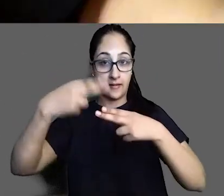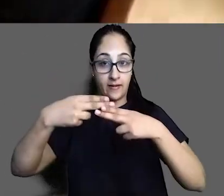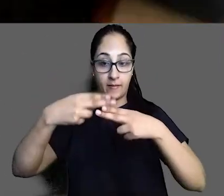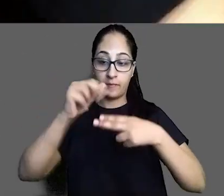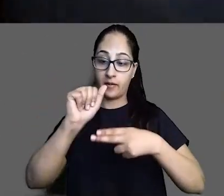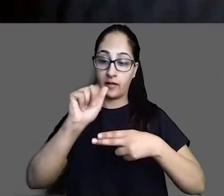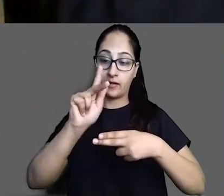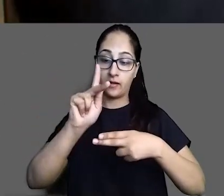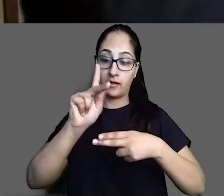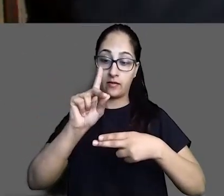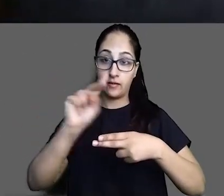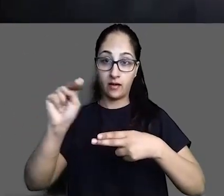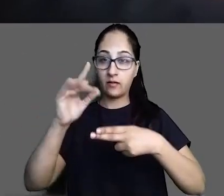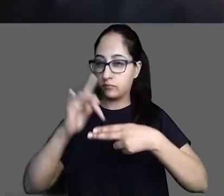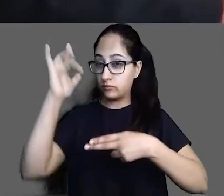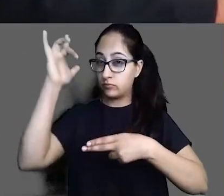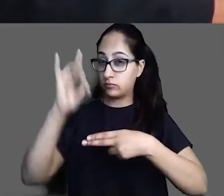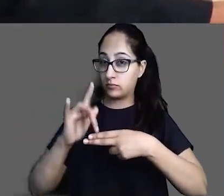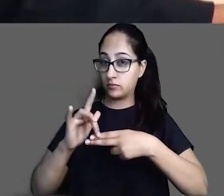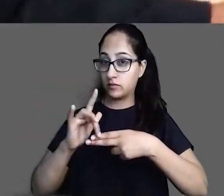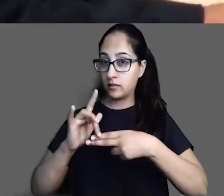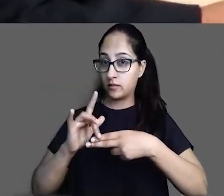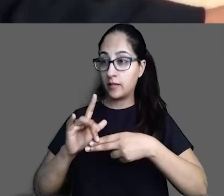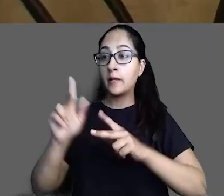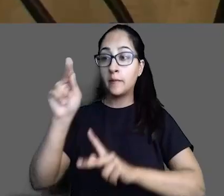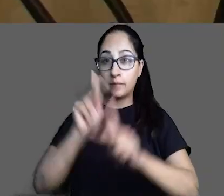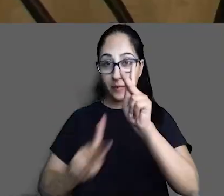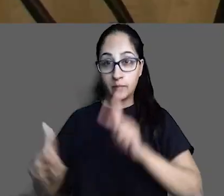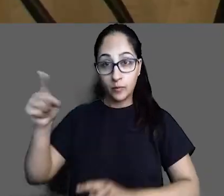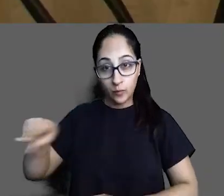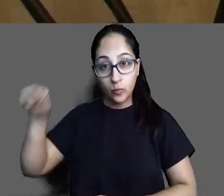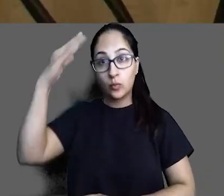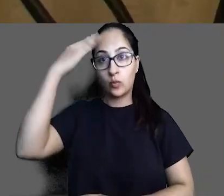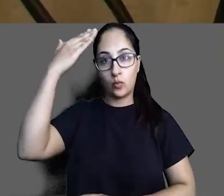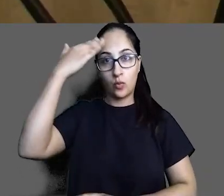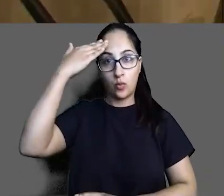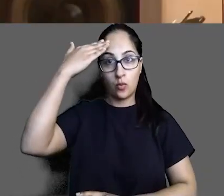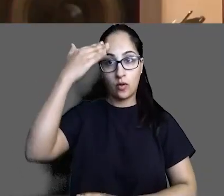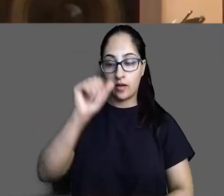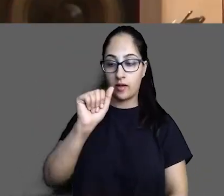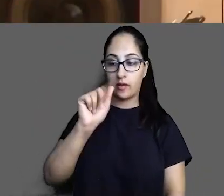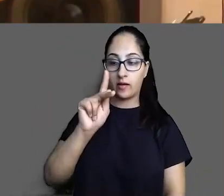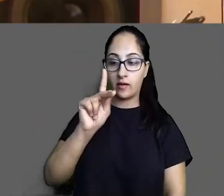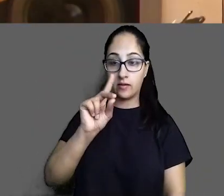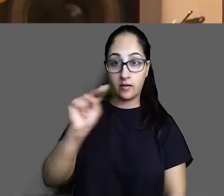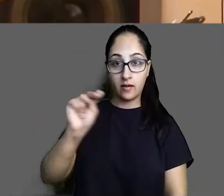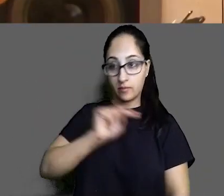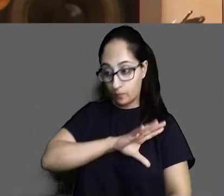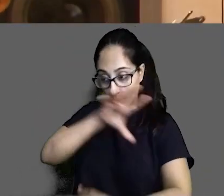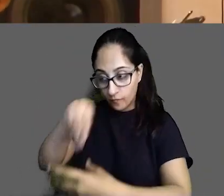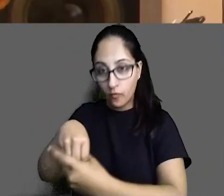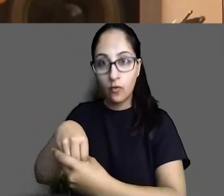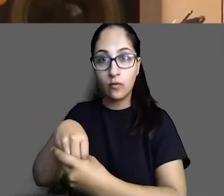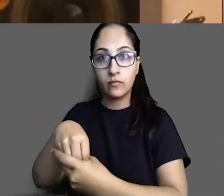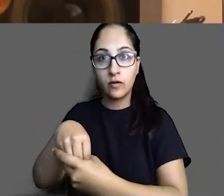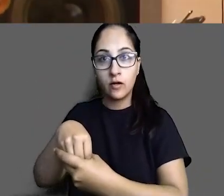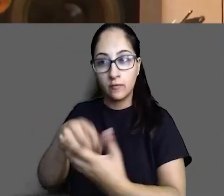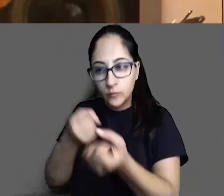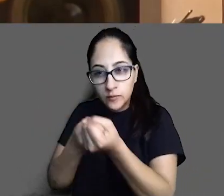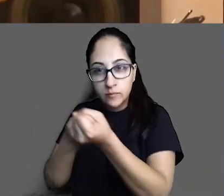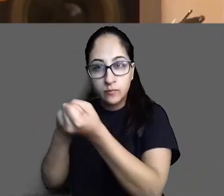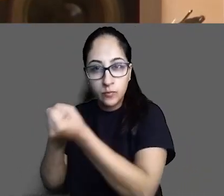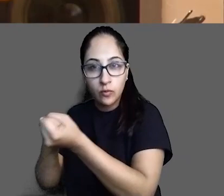is to say that development is delivered to our country clients and country regions as an integrated model